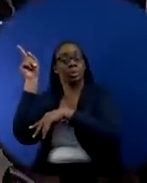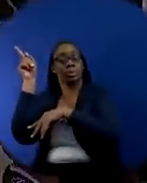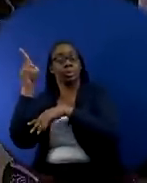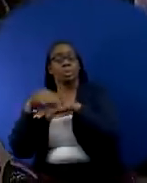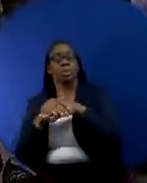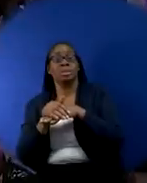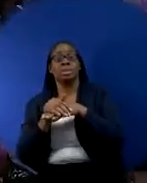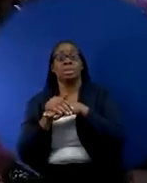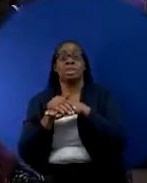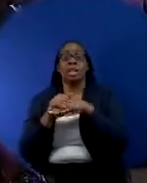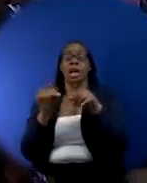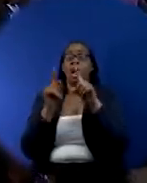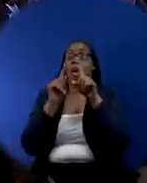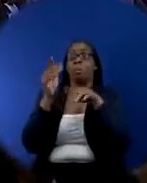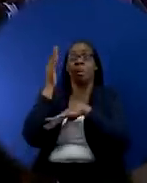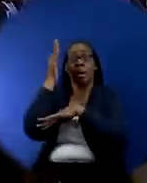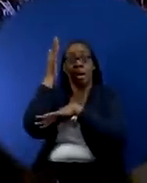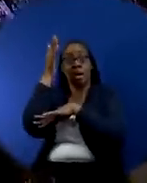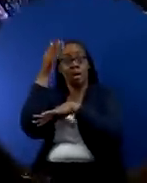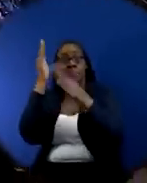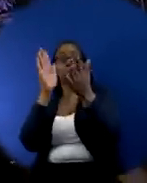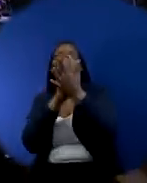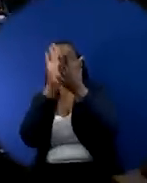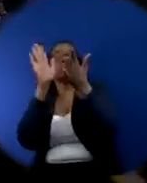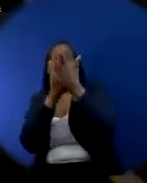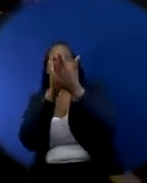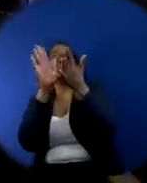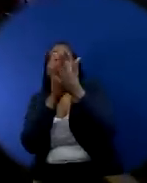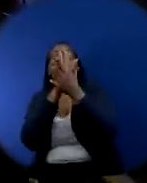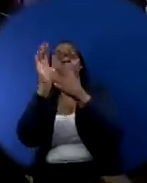you, but I'm sure gonna praise you.